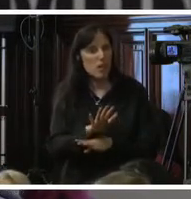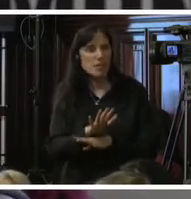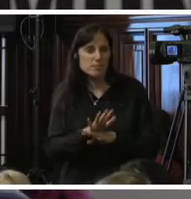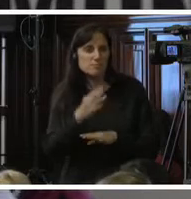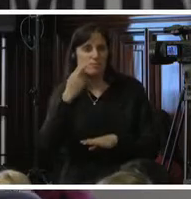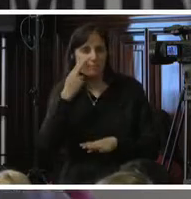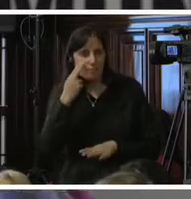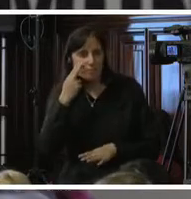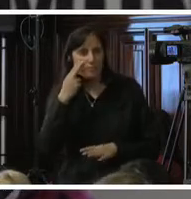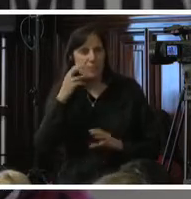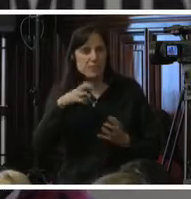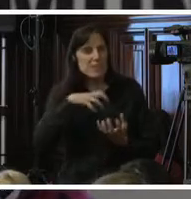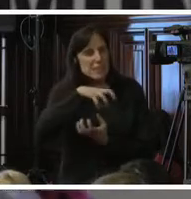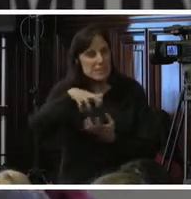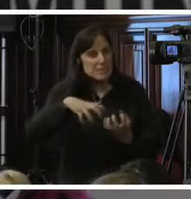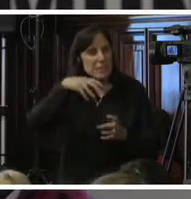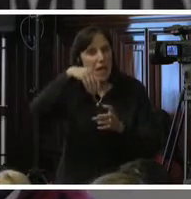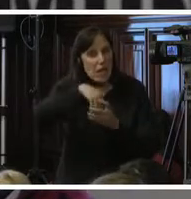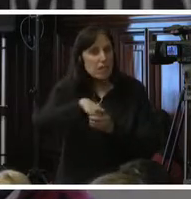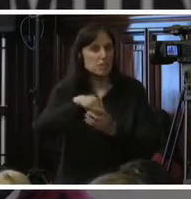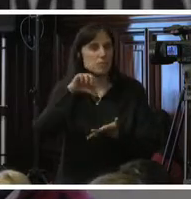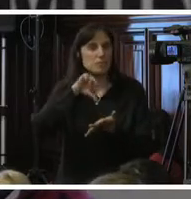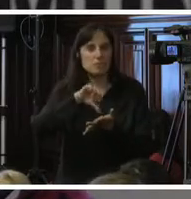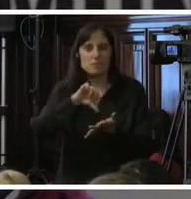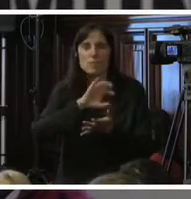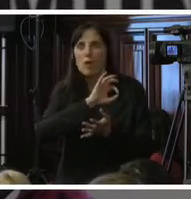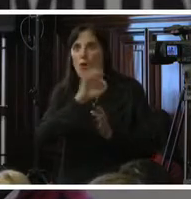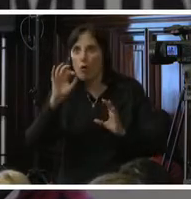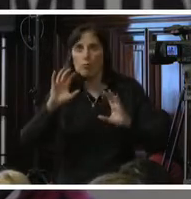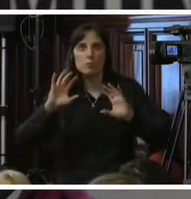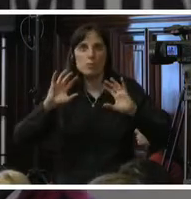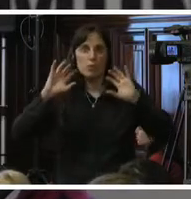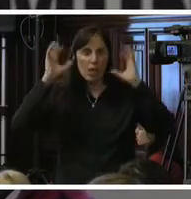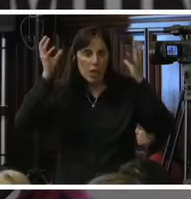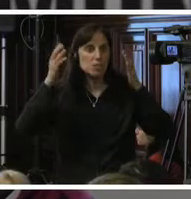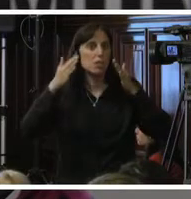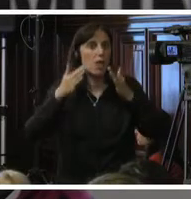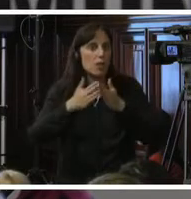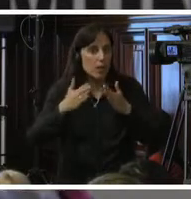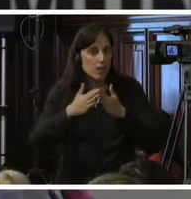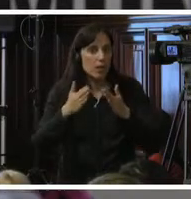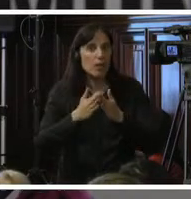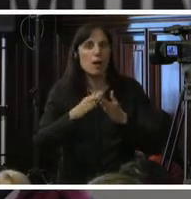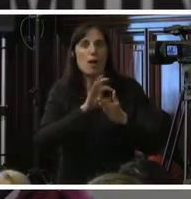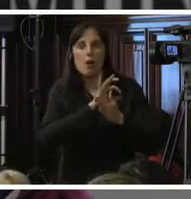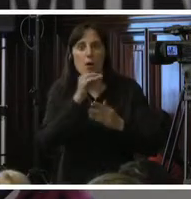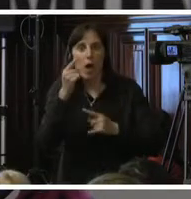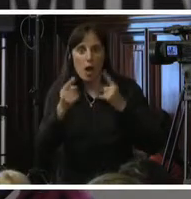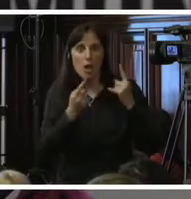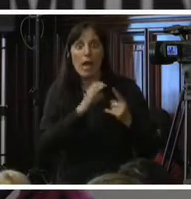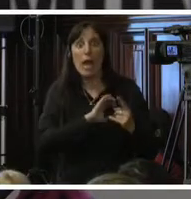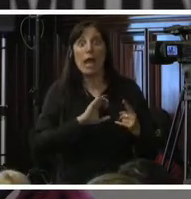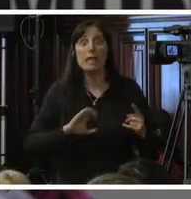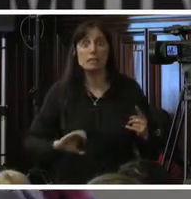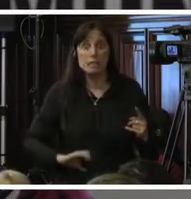on, and violence, domestic plus sexual and all this, that they deal with those problems. So there will be less